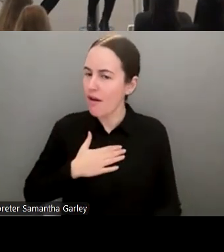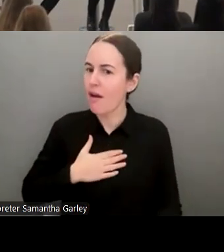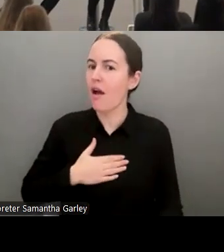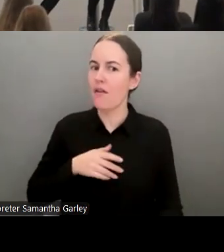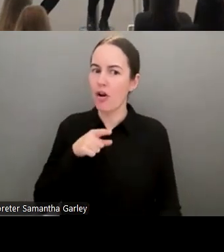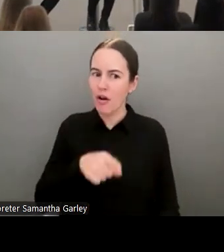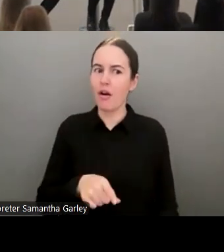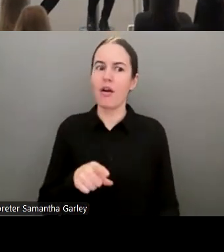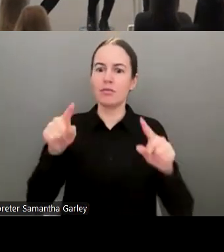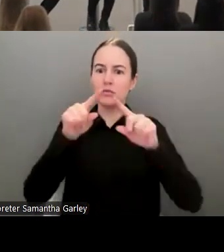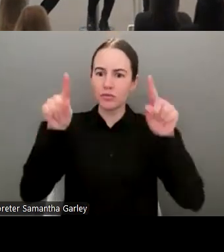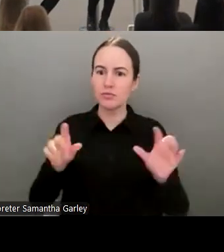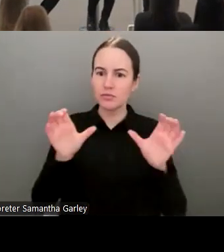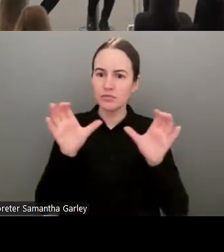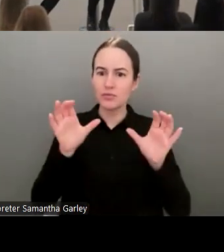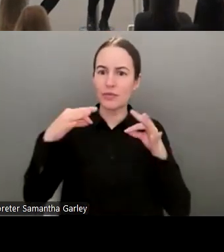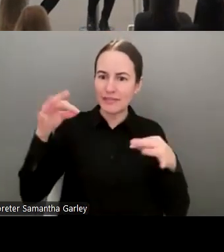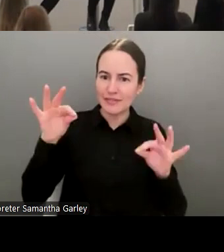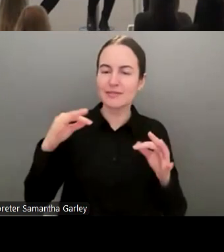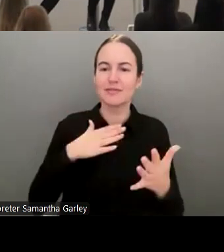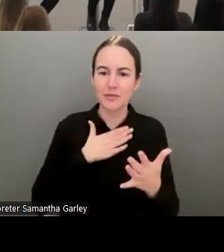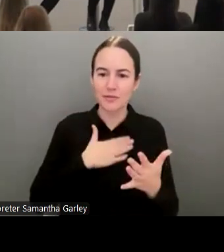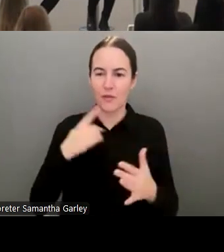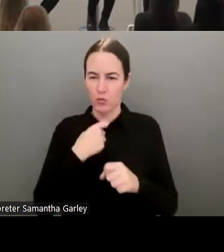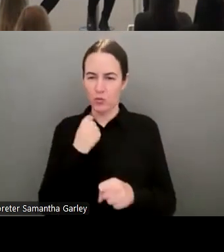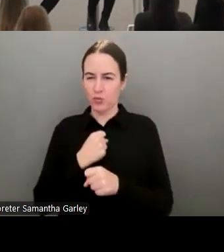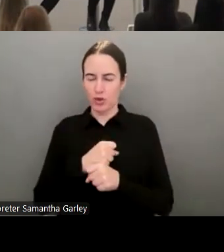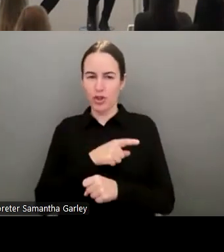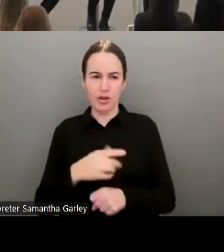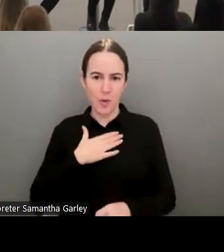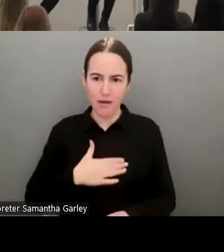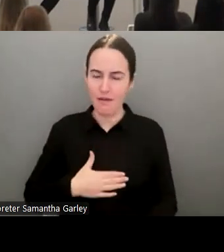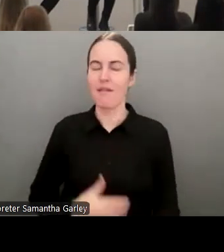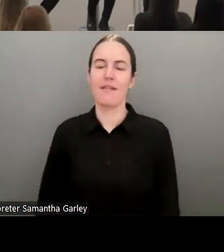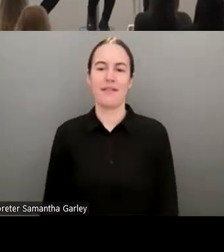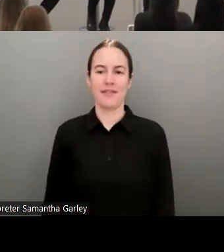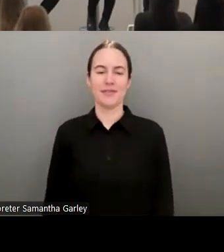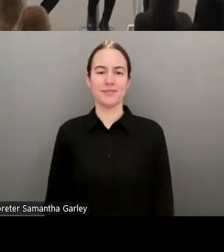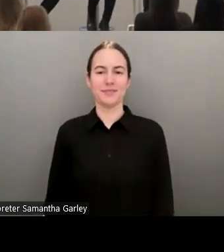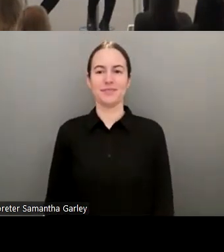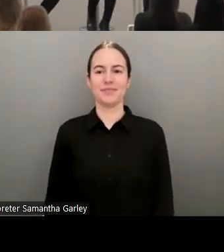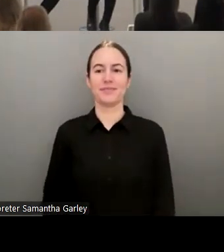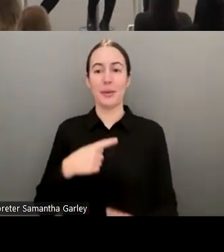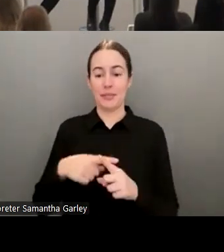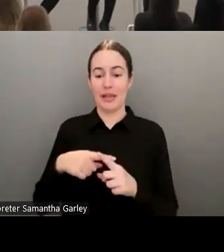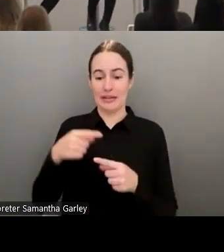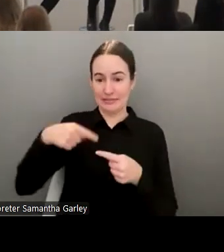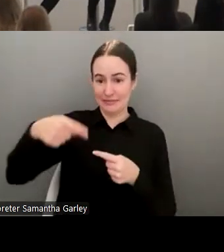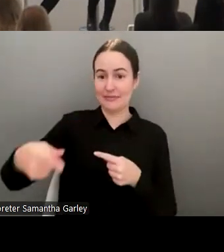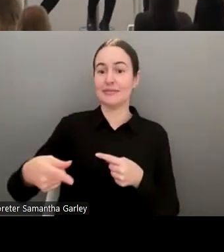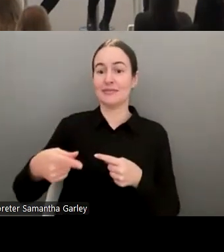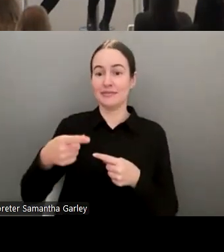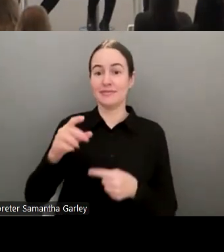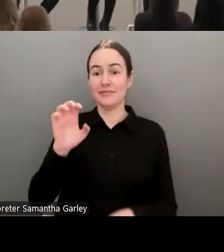certifications, like by our employees. And also, I think with the upcoming European Accessibility Act,